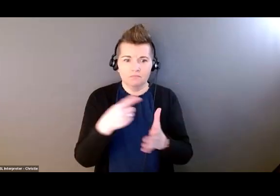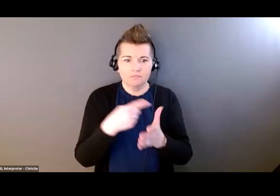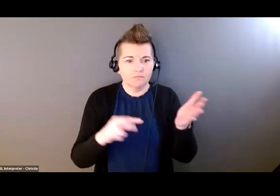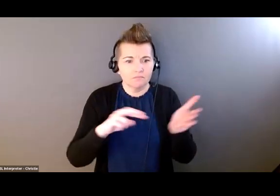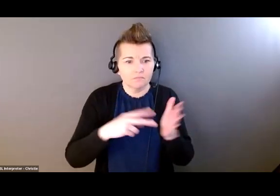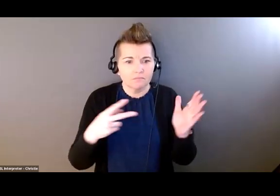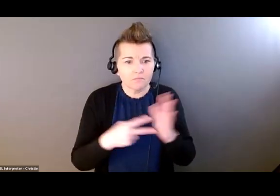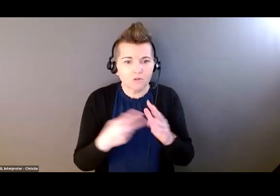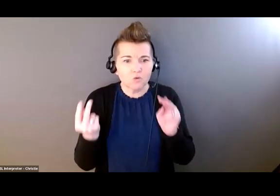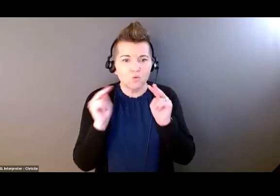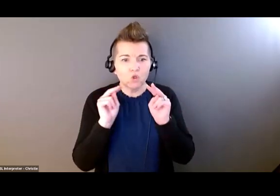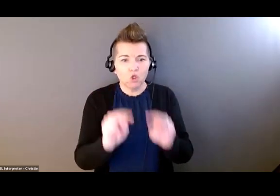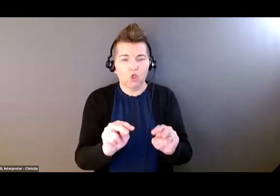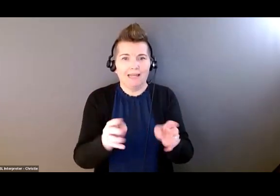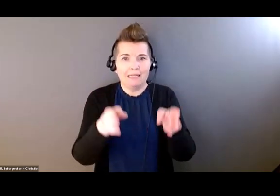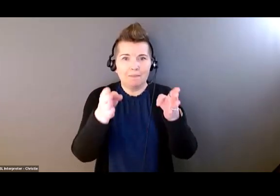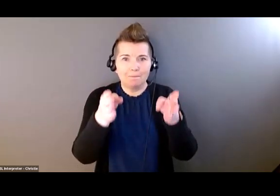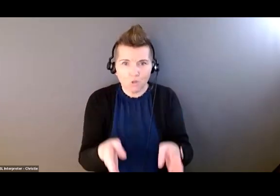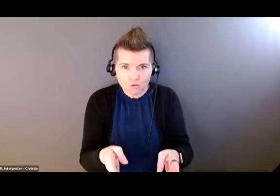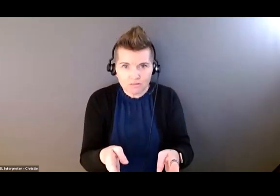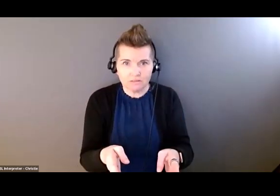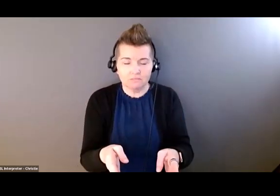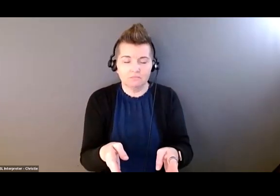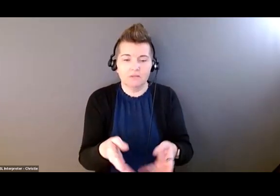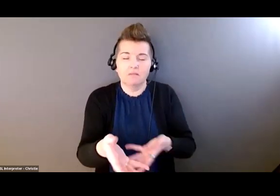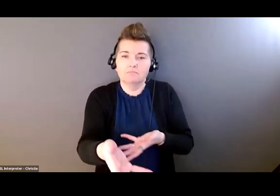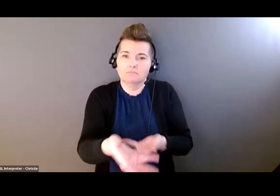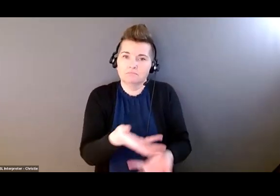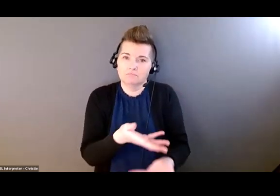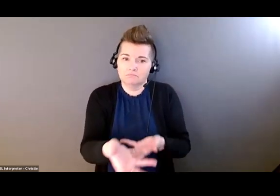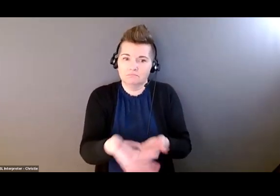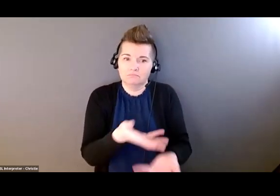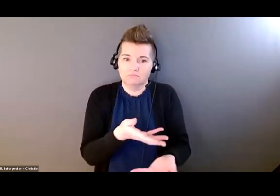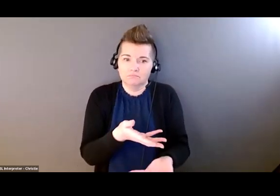when we talk about that discomfort and sitting in the discomfort,